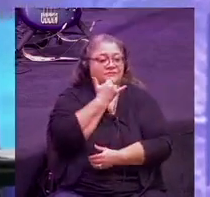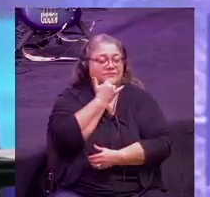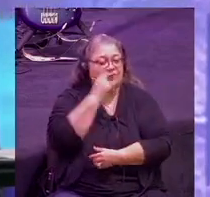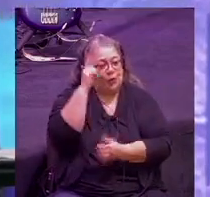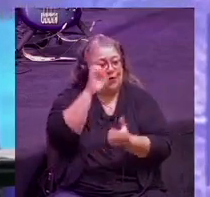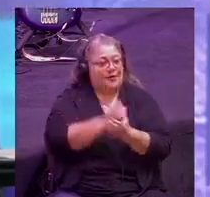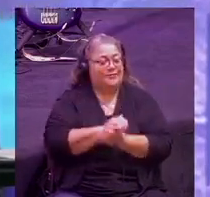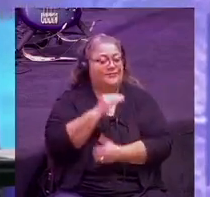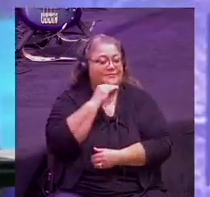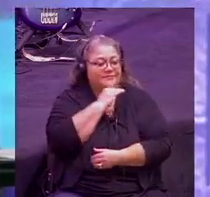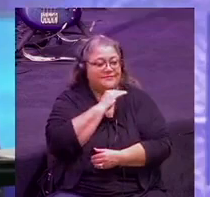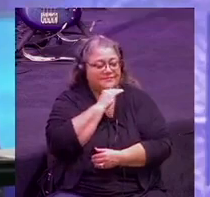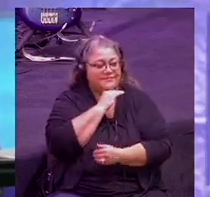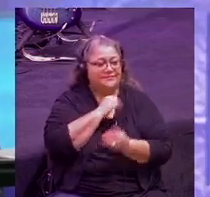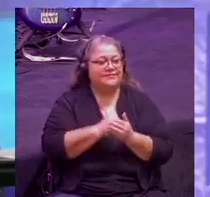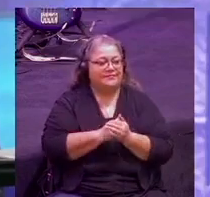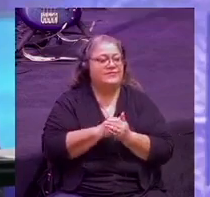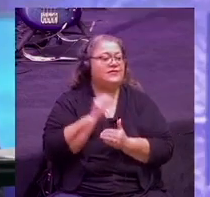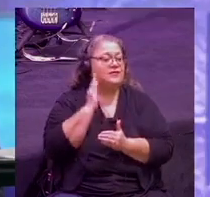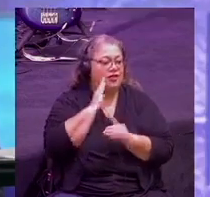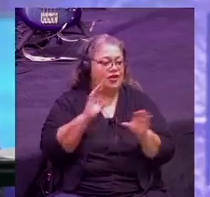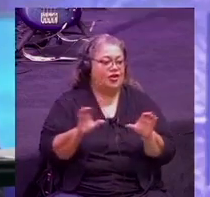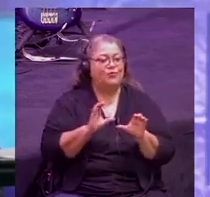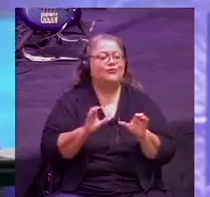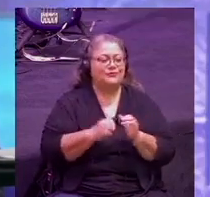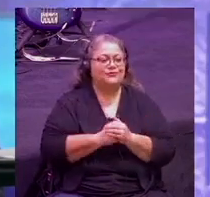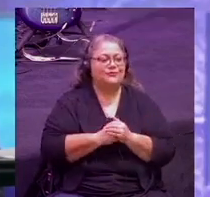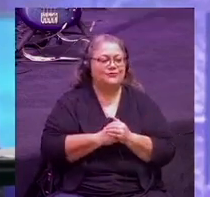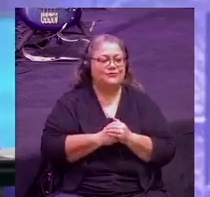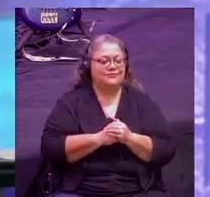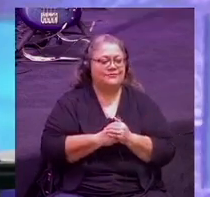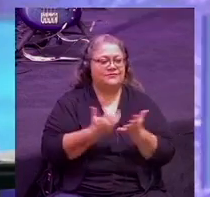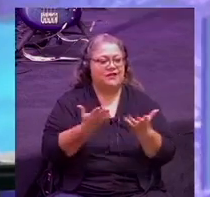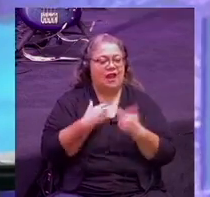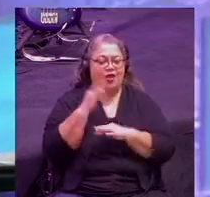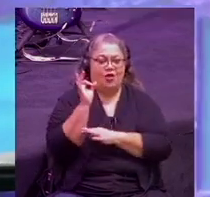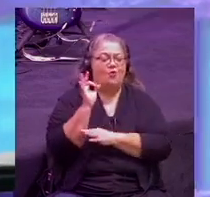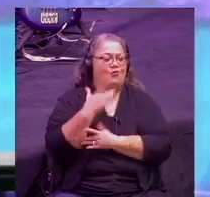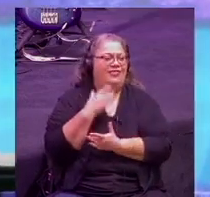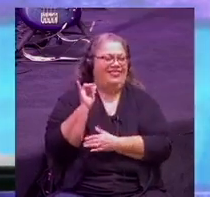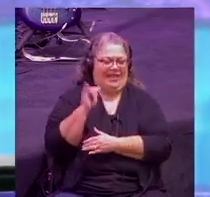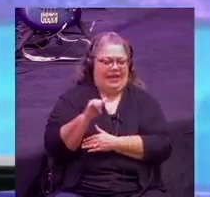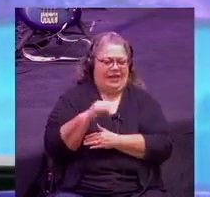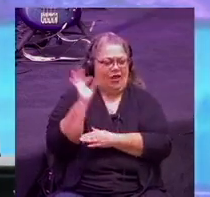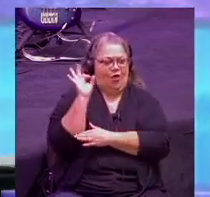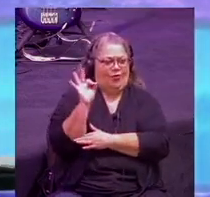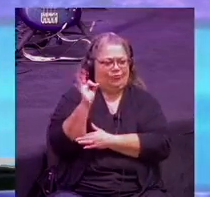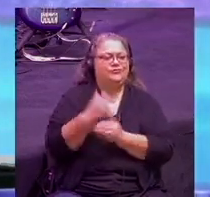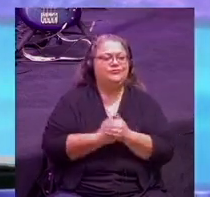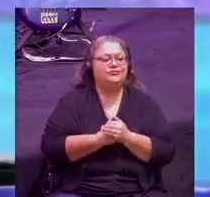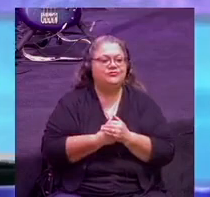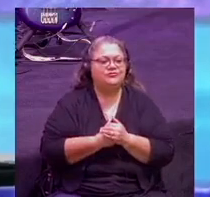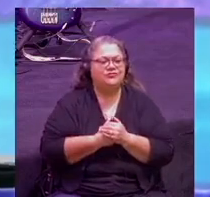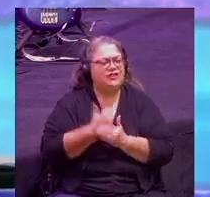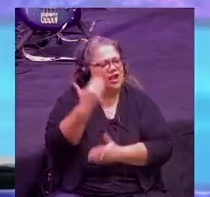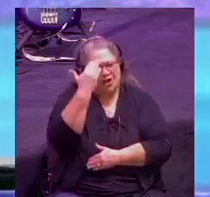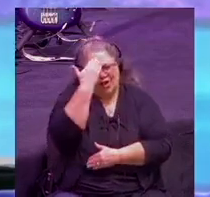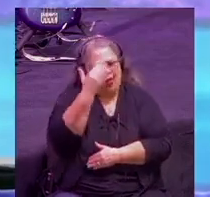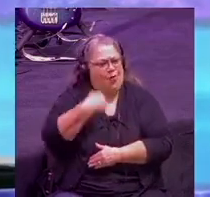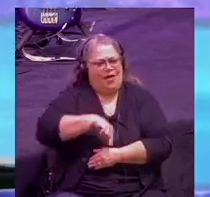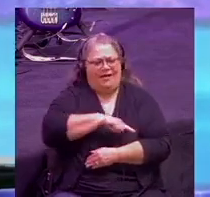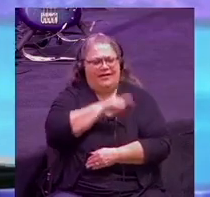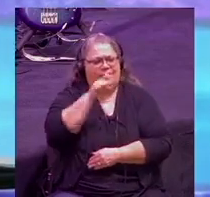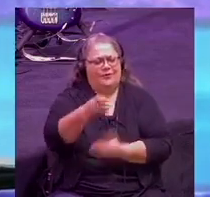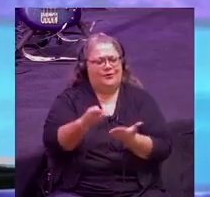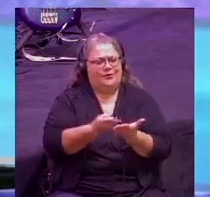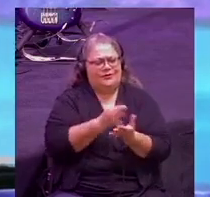lie, he'll do it. And so that's what I want to preach about this morning. Why do we need the Holy Spirit?